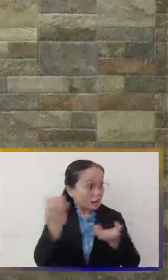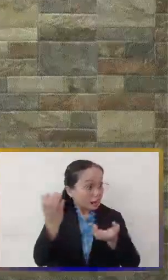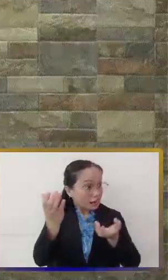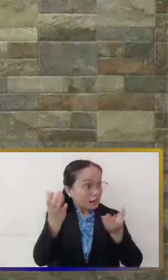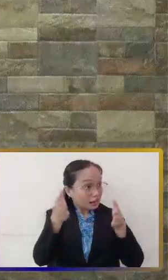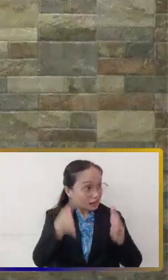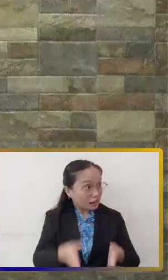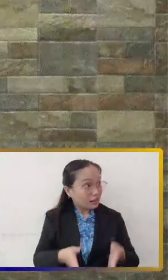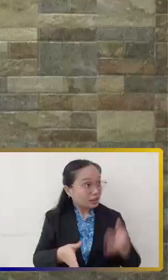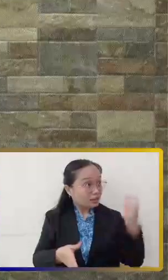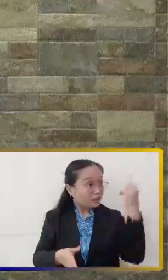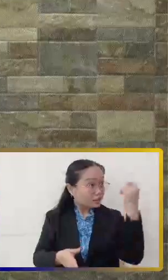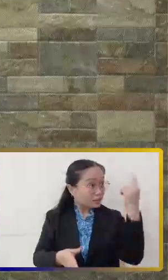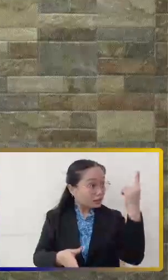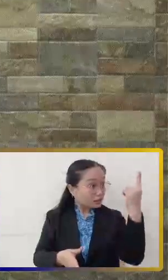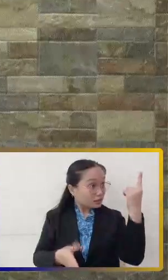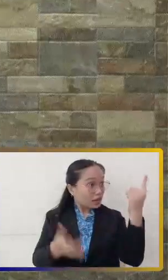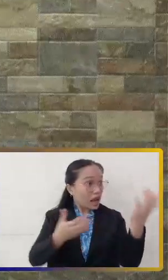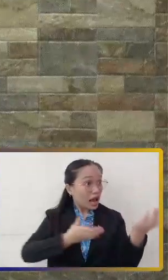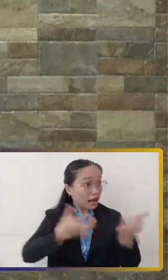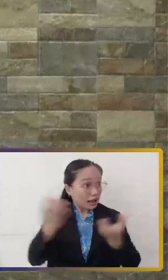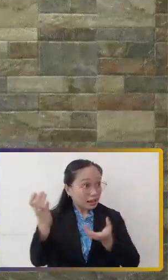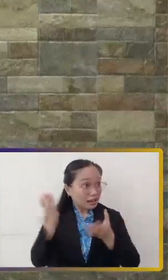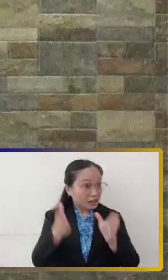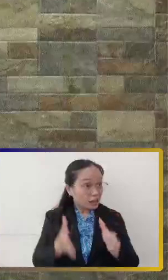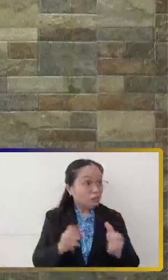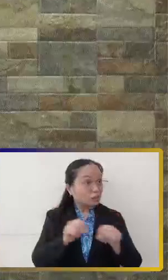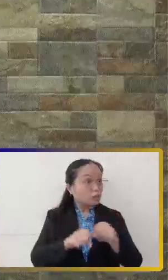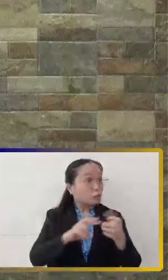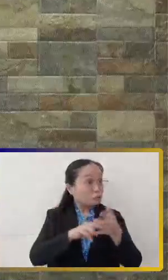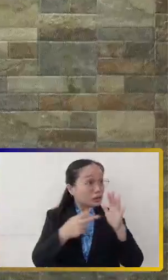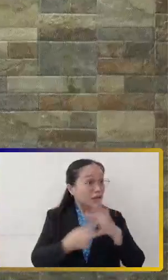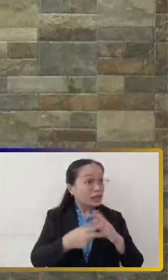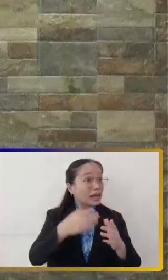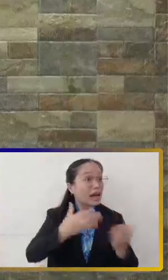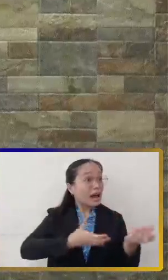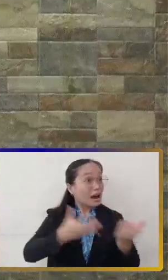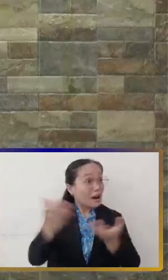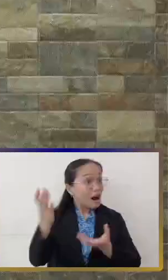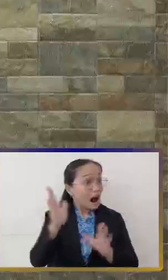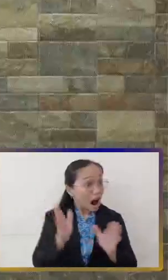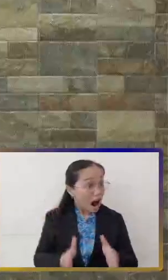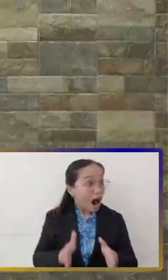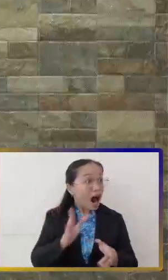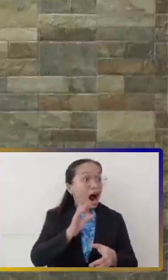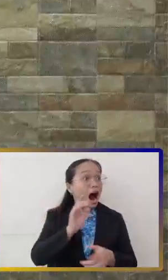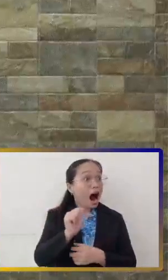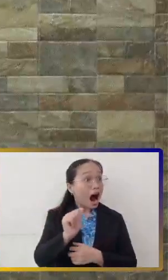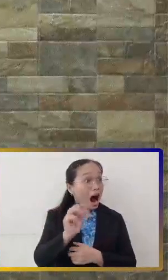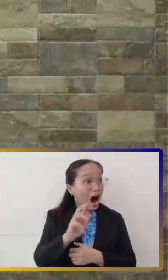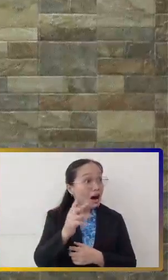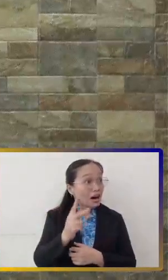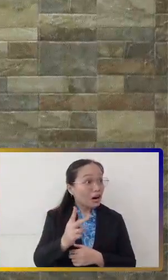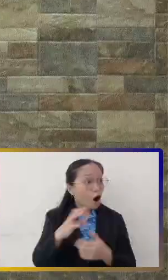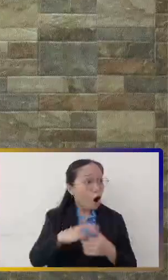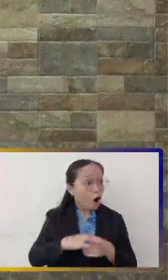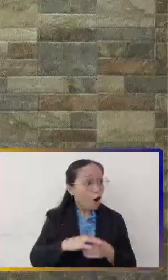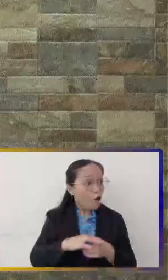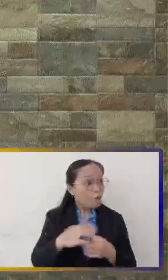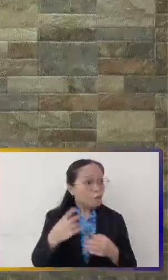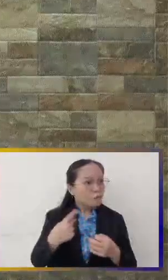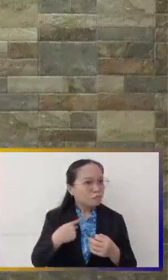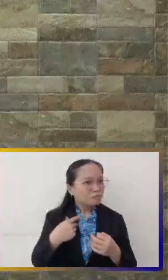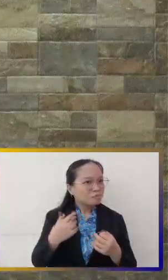So, carrier. So, when you say the Ark of Covenant, the Ark is the carrier. You